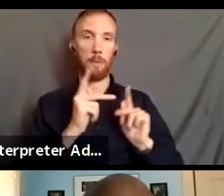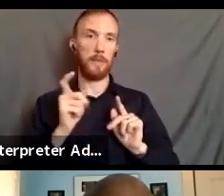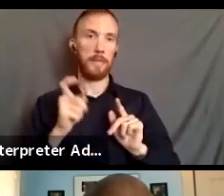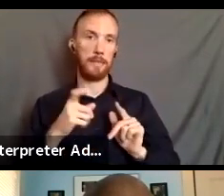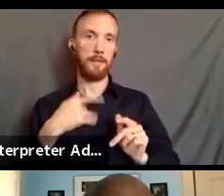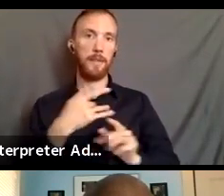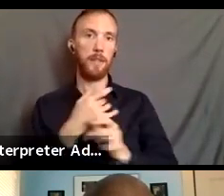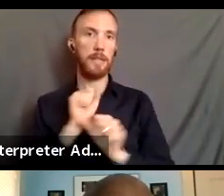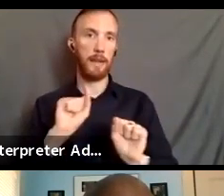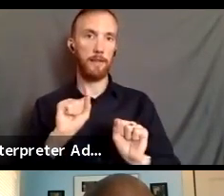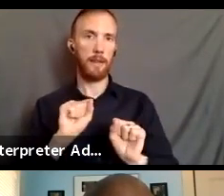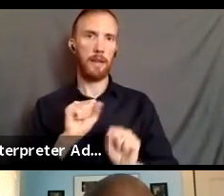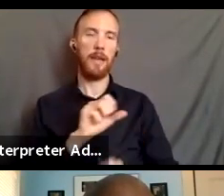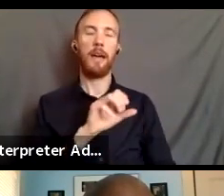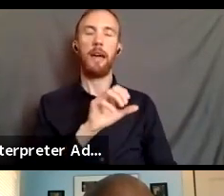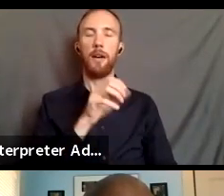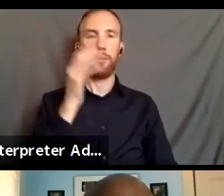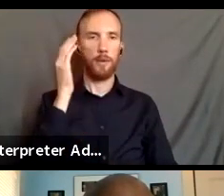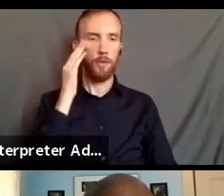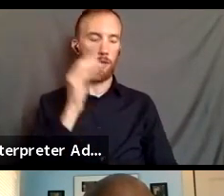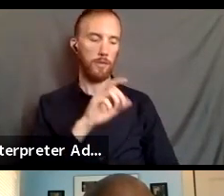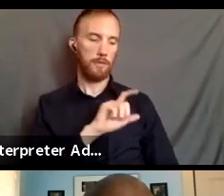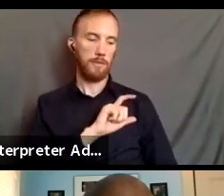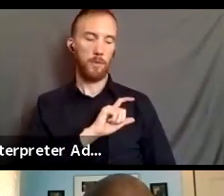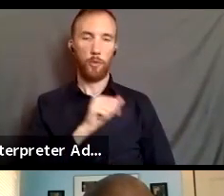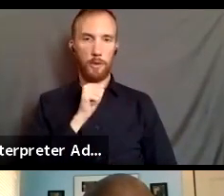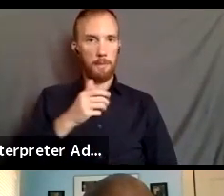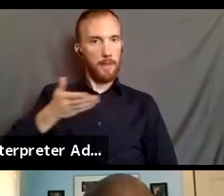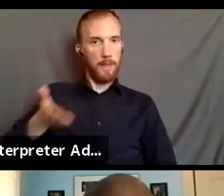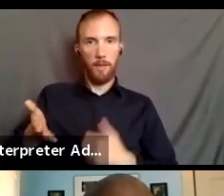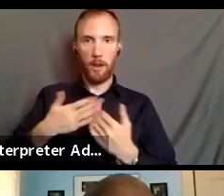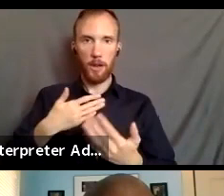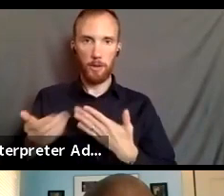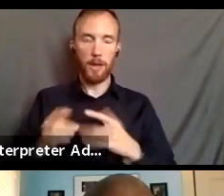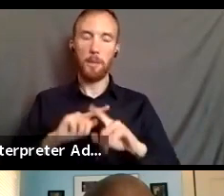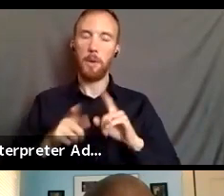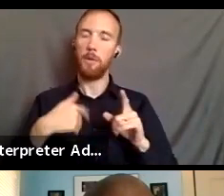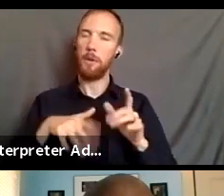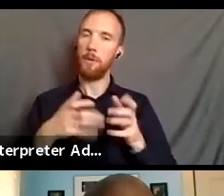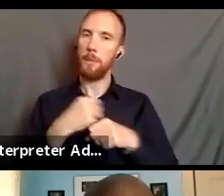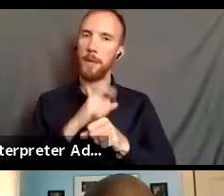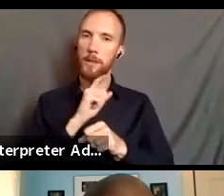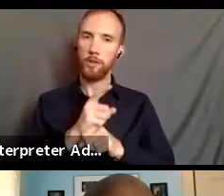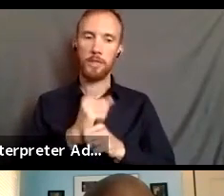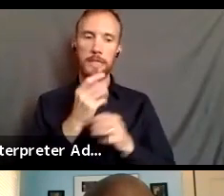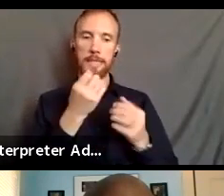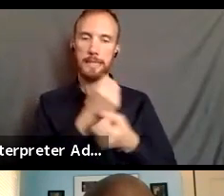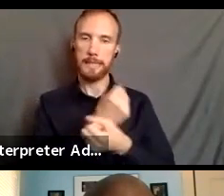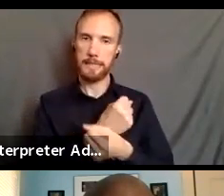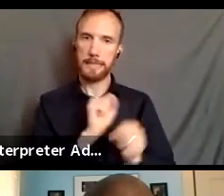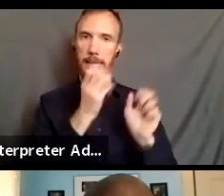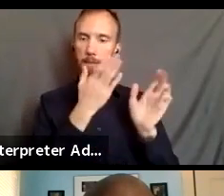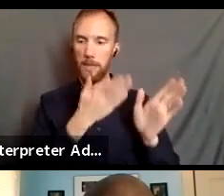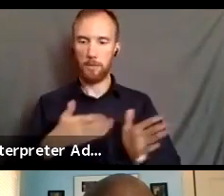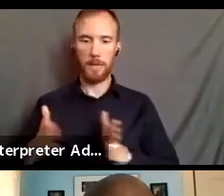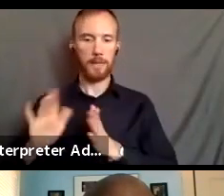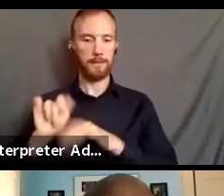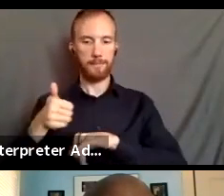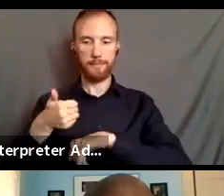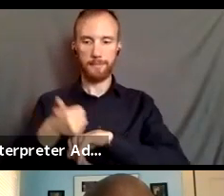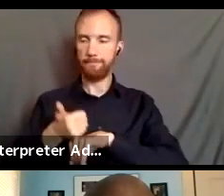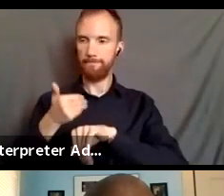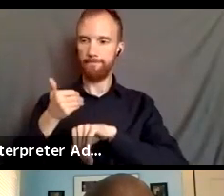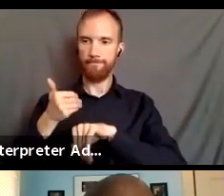wouldn't have been there anyway we want to make sure that the safety plans are intact and we will continue to evolve them as well as for all the